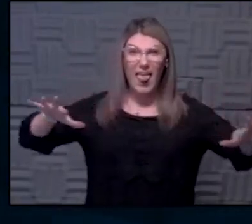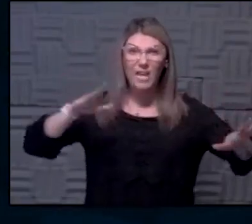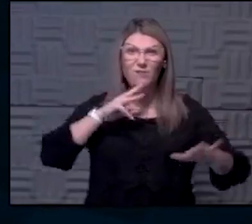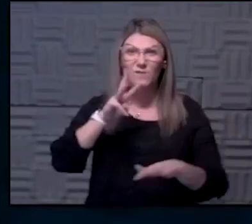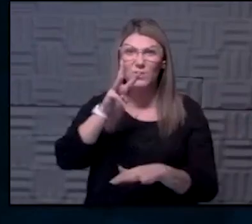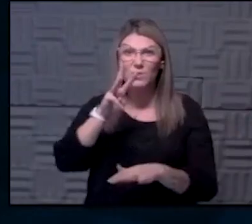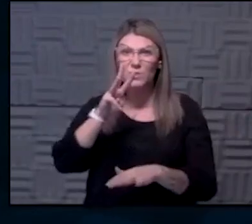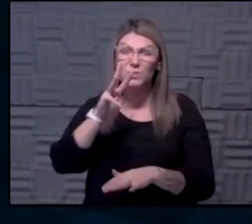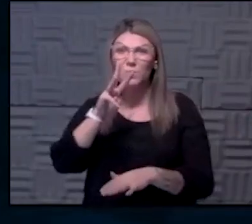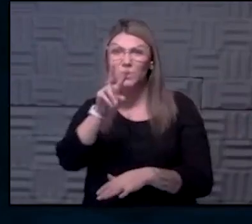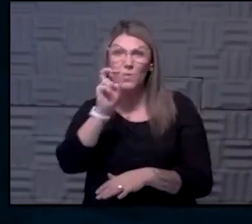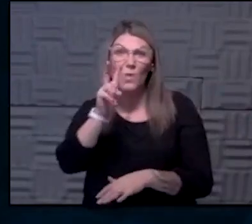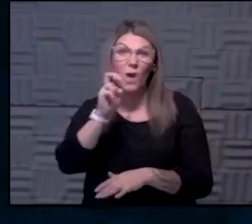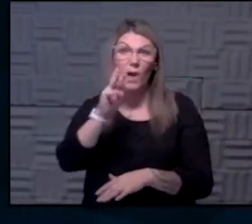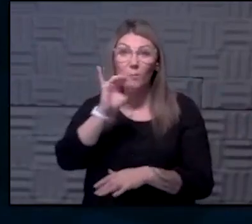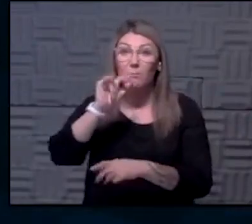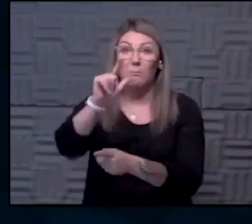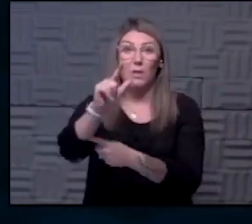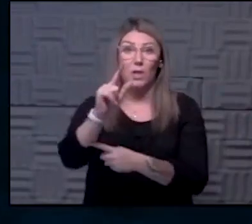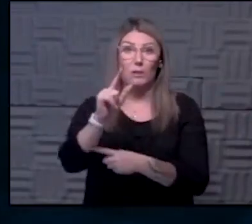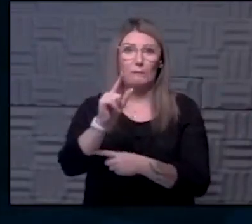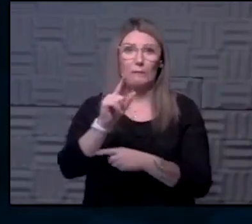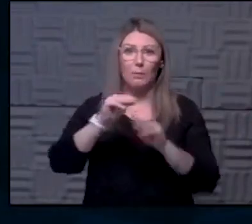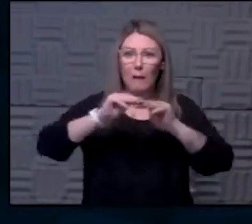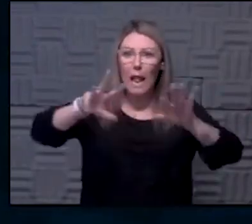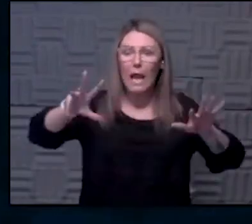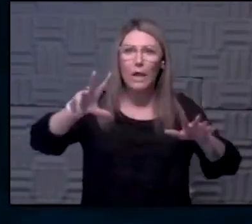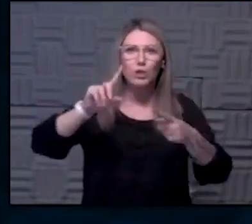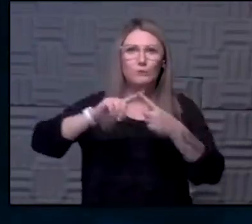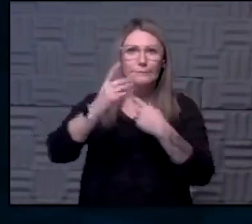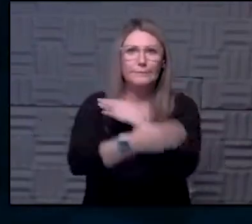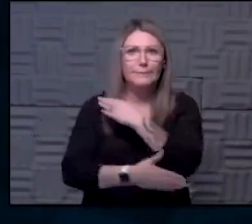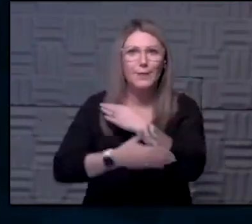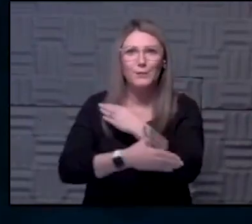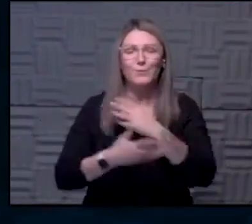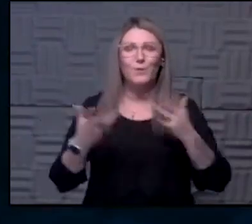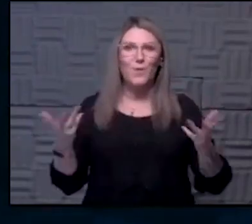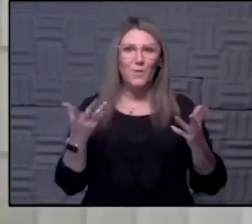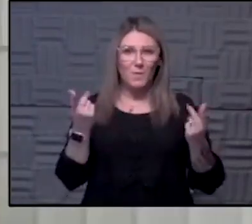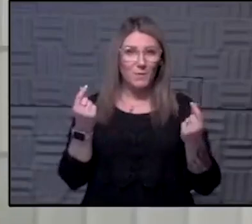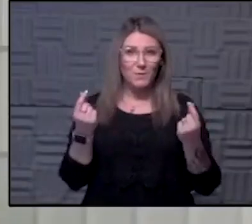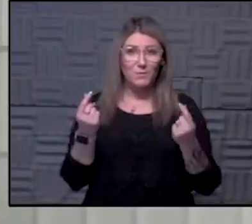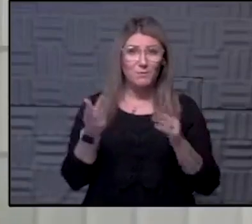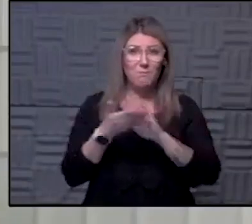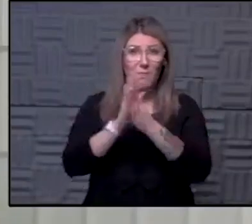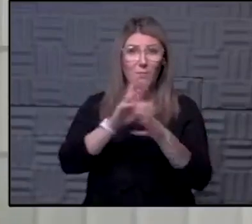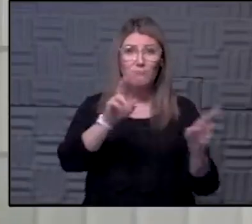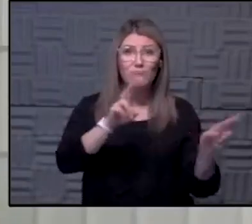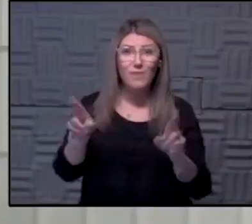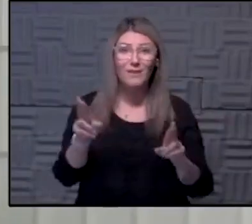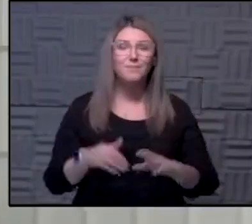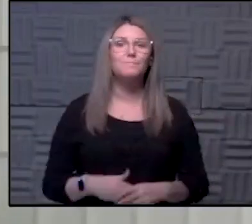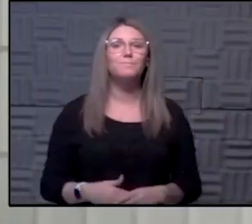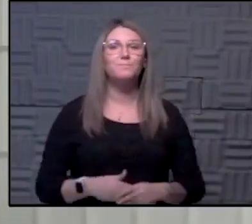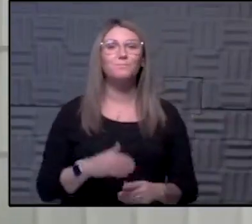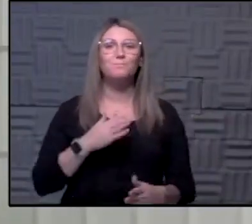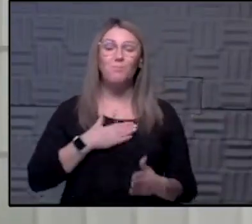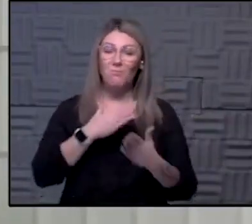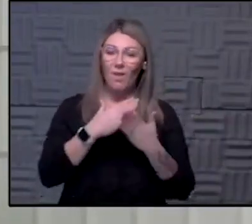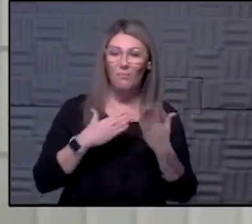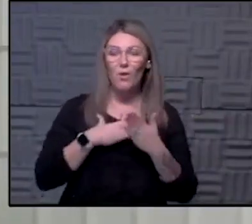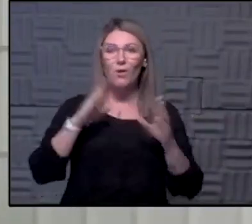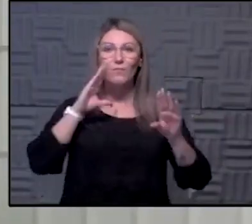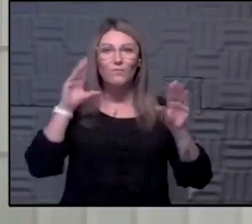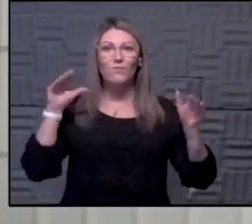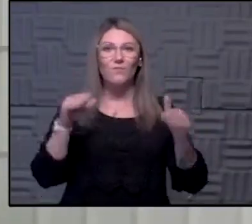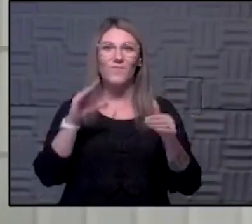million doses to give to the country. That's going to be mass vaccination. What are we doing to be ready for that day? Well, my heart and my focus is